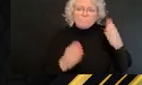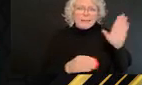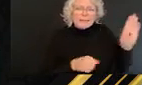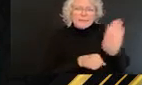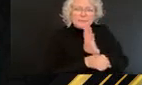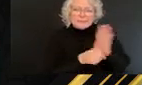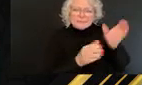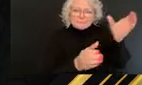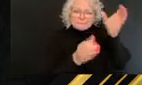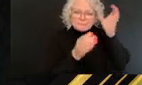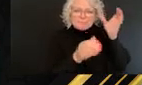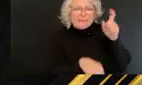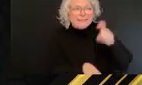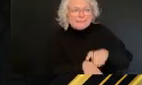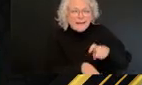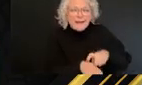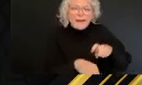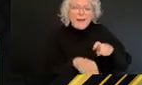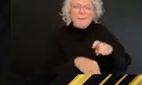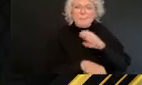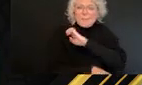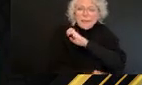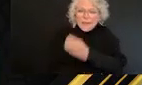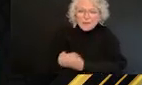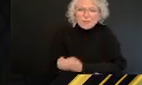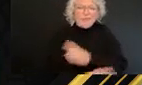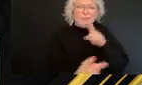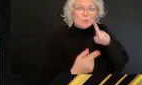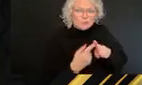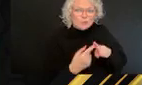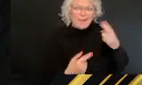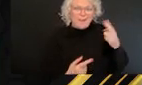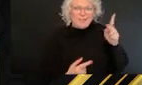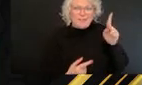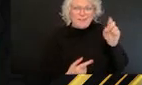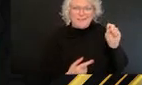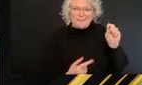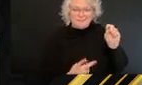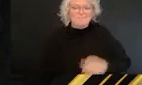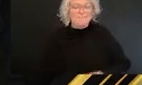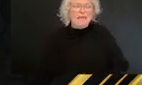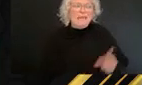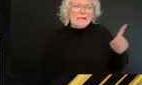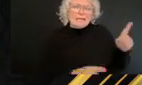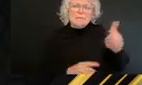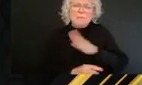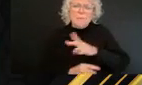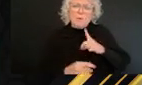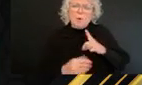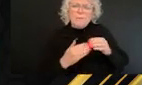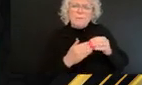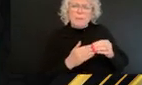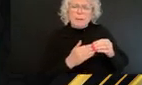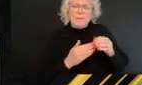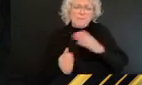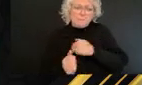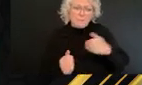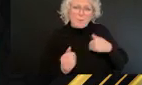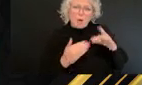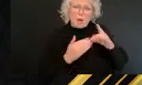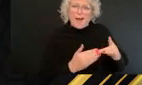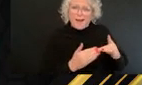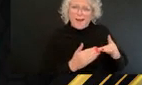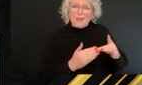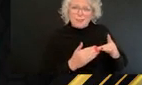expertise, time, energy, and commitment to Helen Keller Services, working tirelessly as a board member to help guide the organization to fulfill